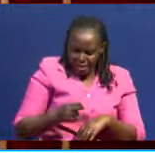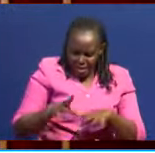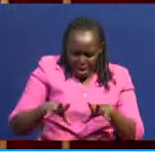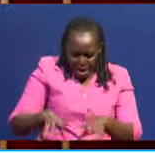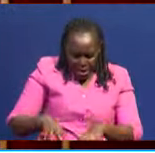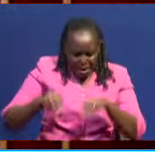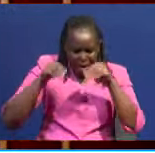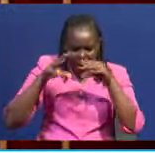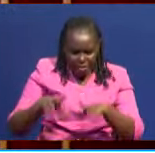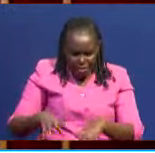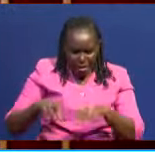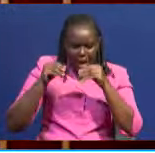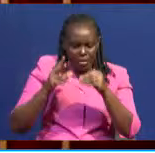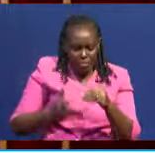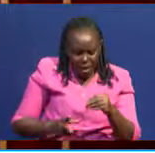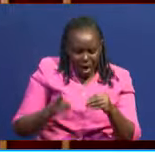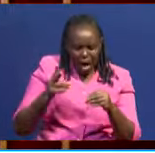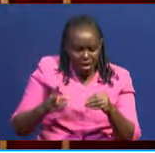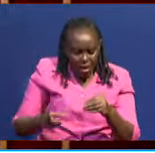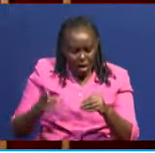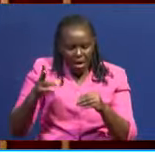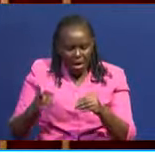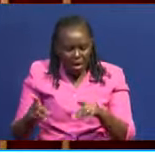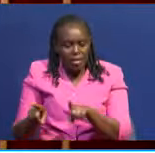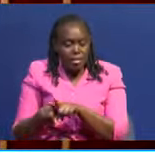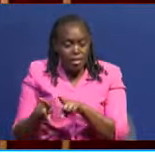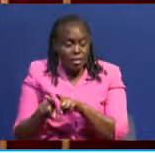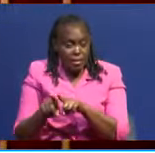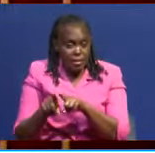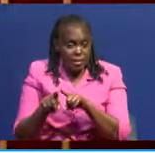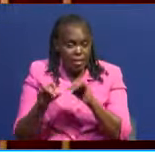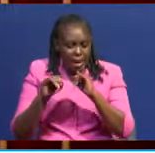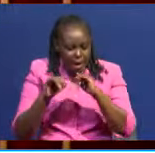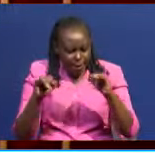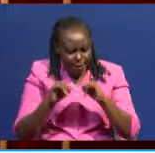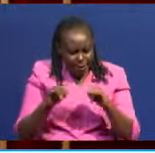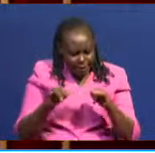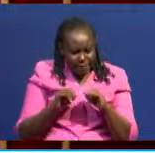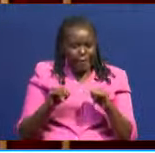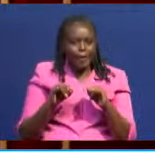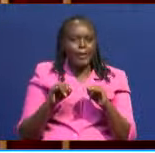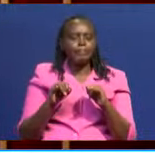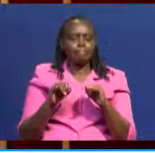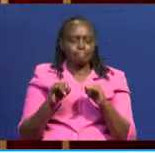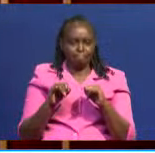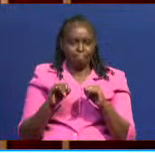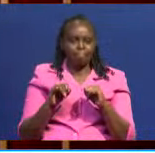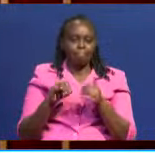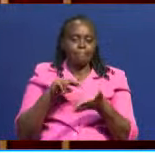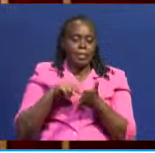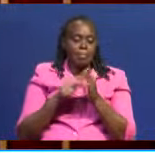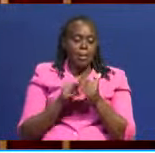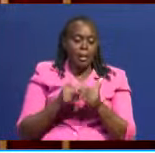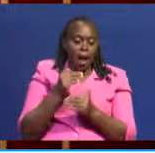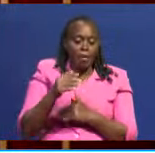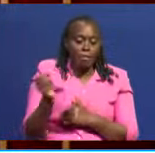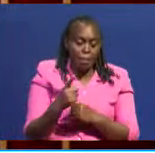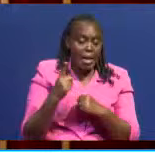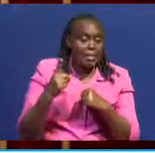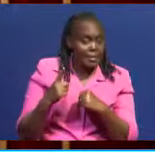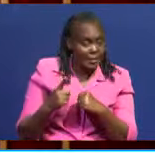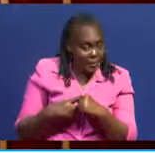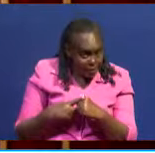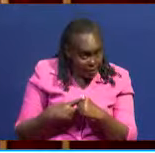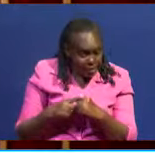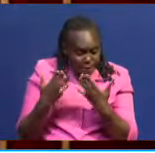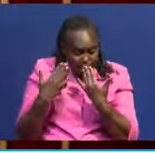maintaining cleanliness. But we have told him we will do a small MOU with you that after 6 months we will leave the site,